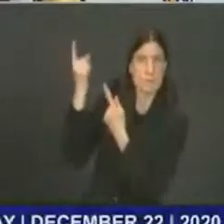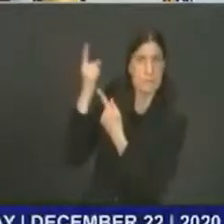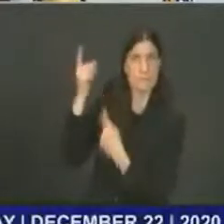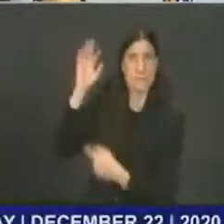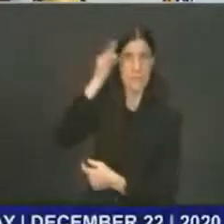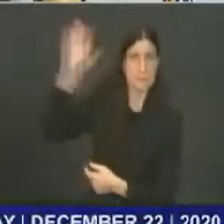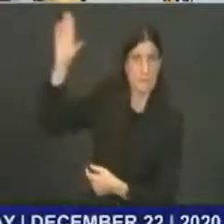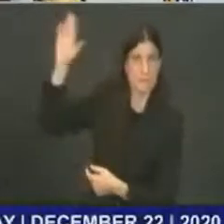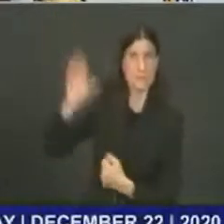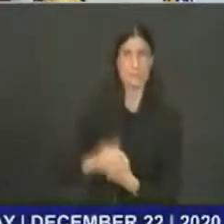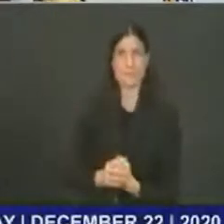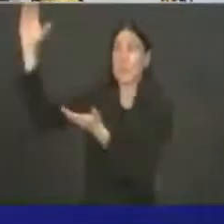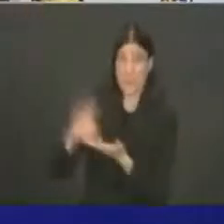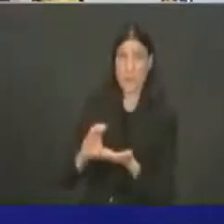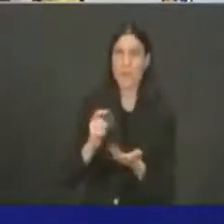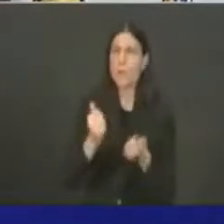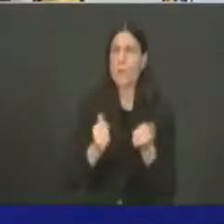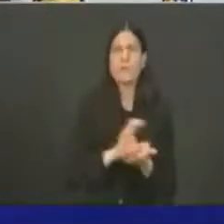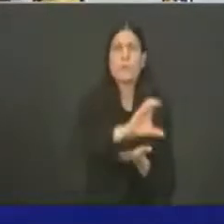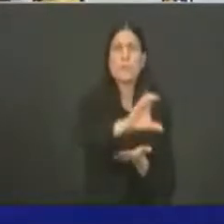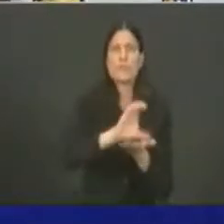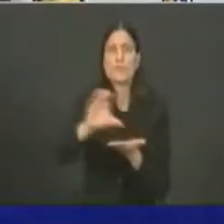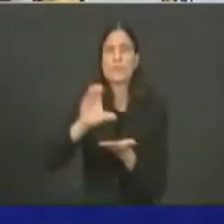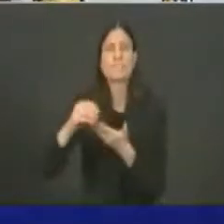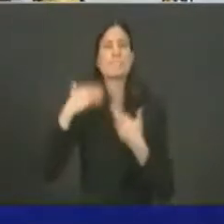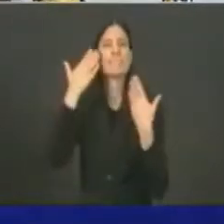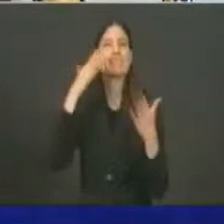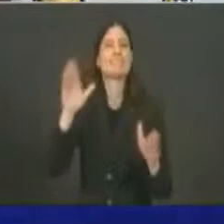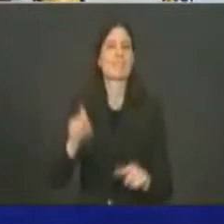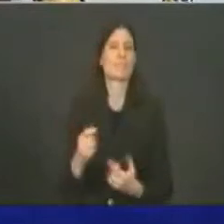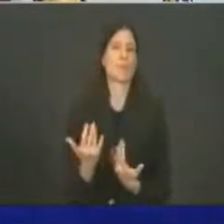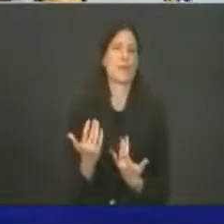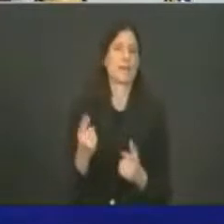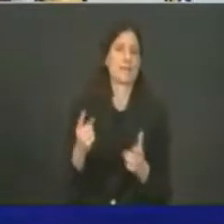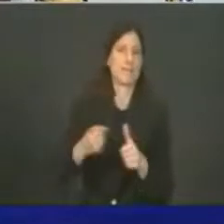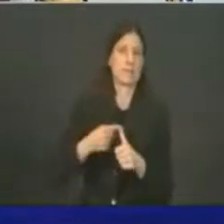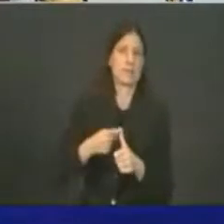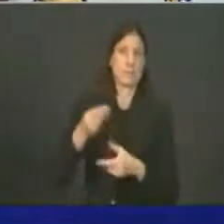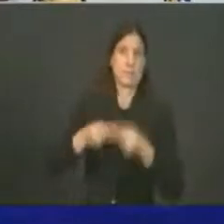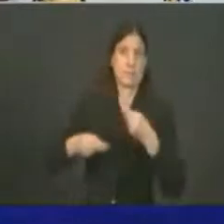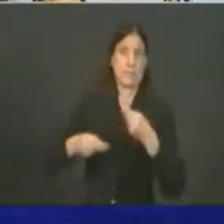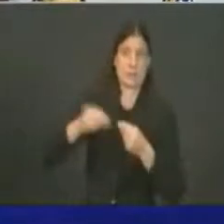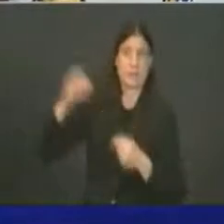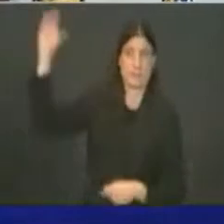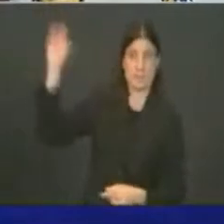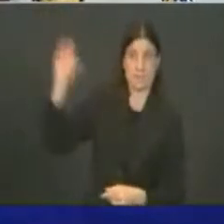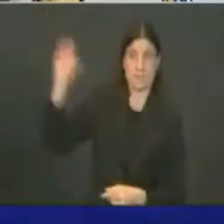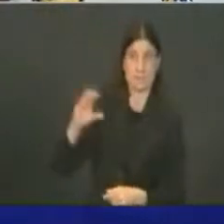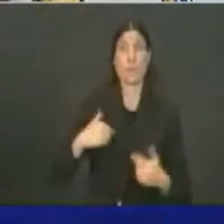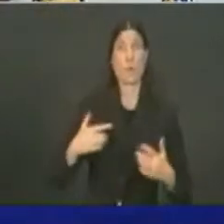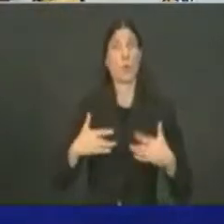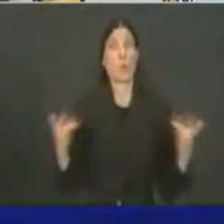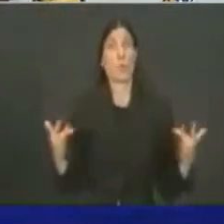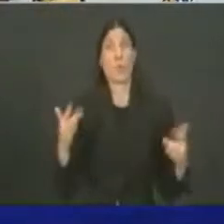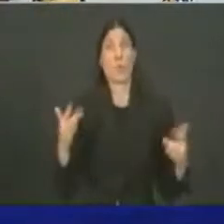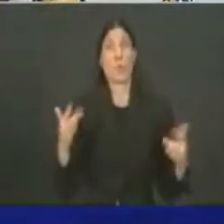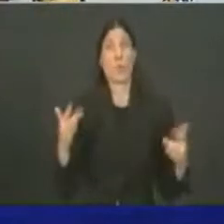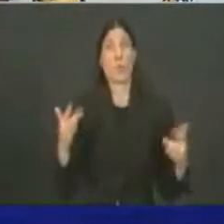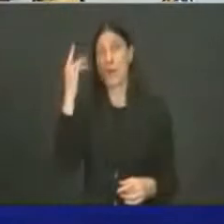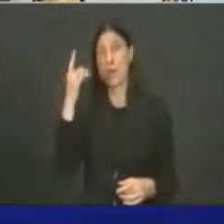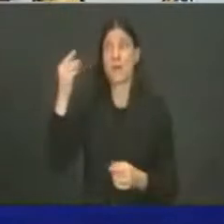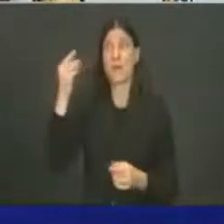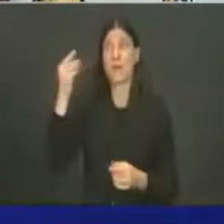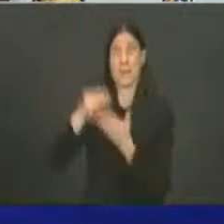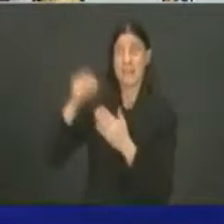which I am maybe most excited is that rental assistance. So there's, it looks